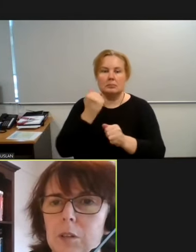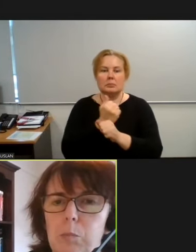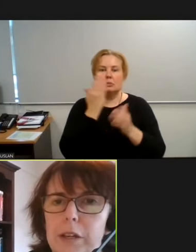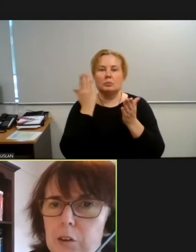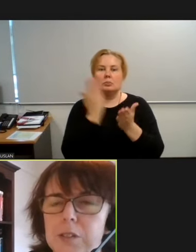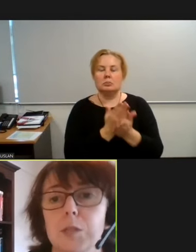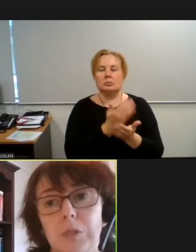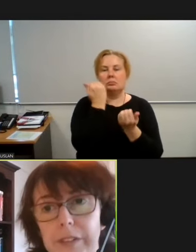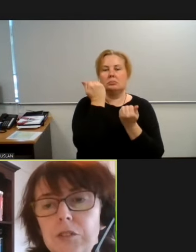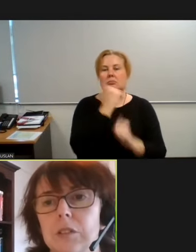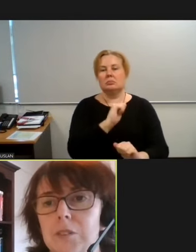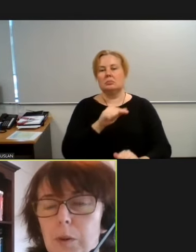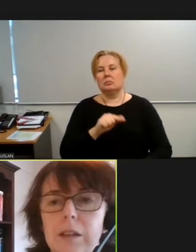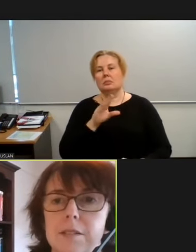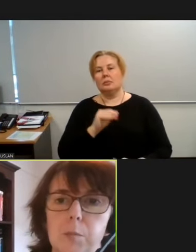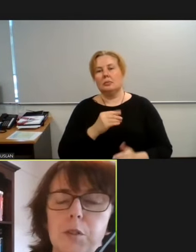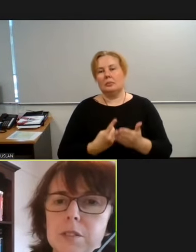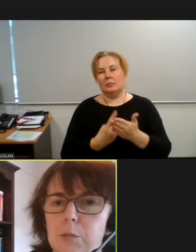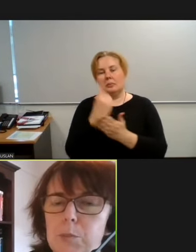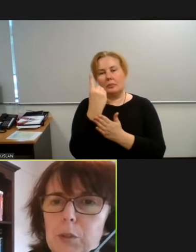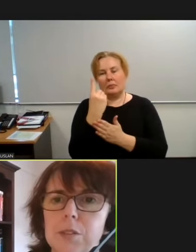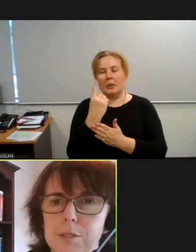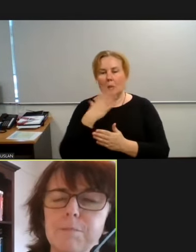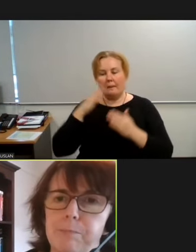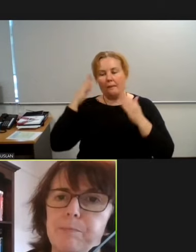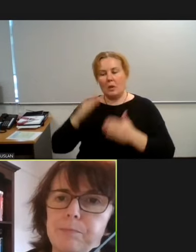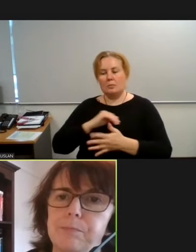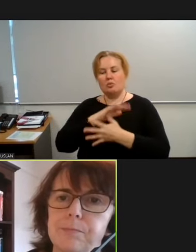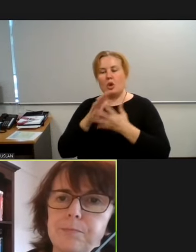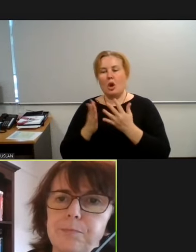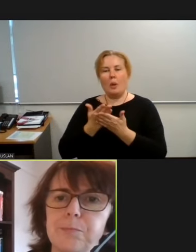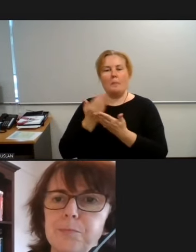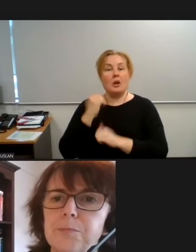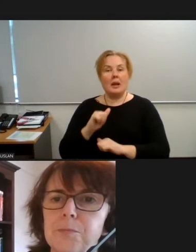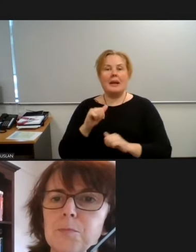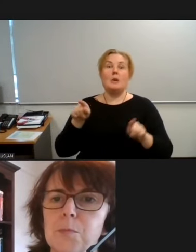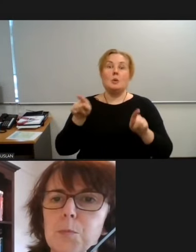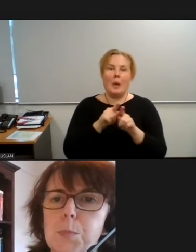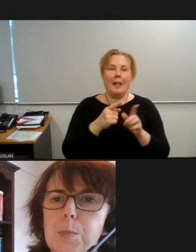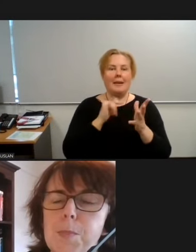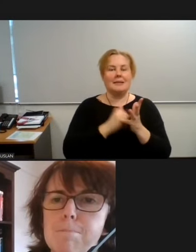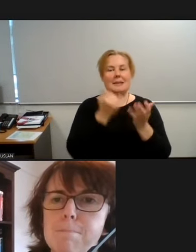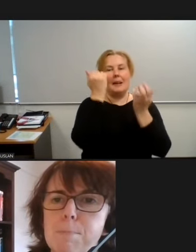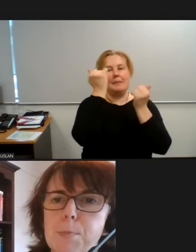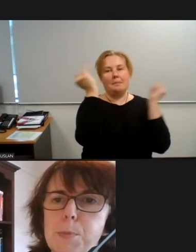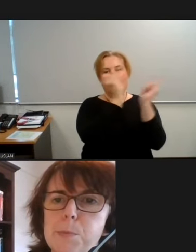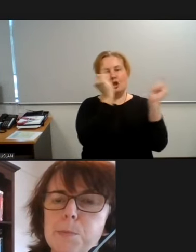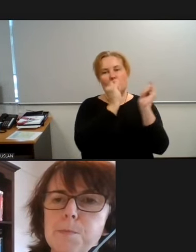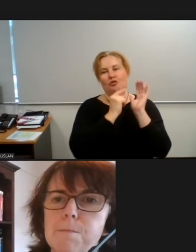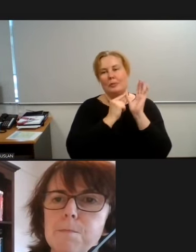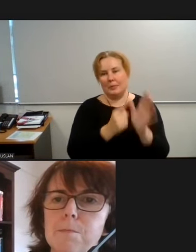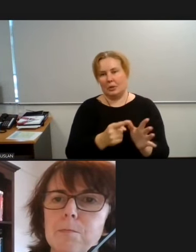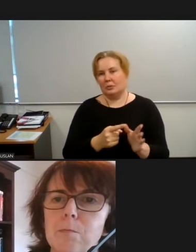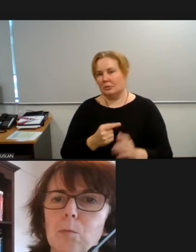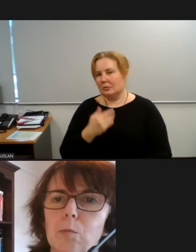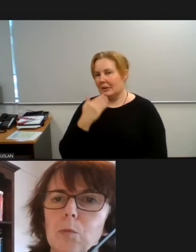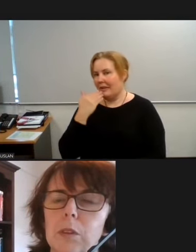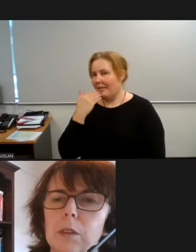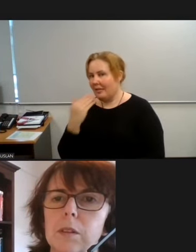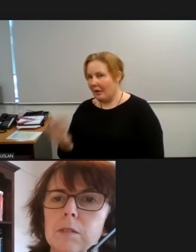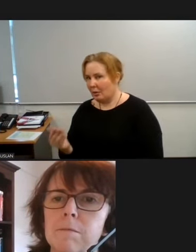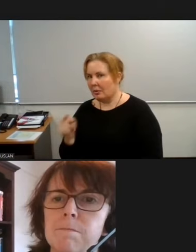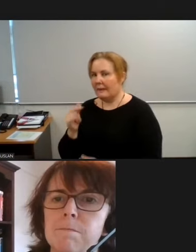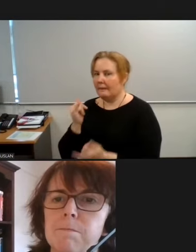that we prioritise prevention as well as the emergency response. Thank you. I think that's a